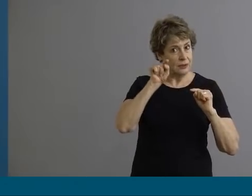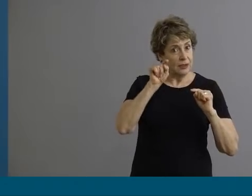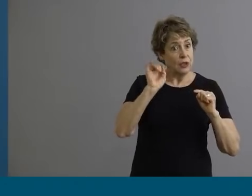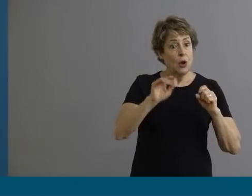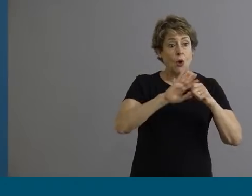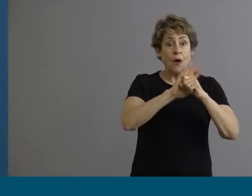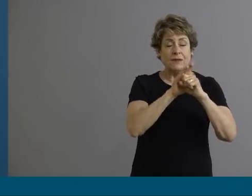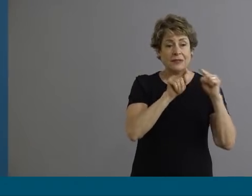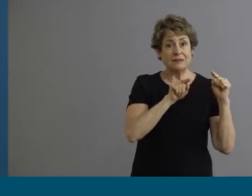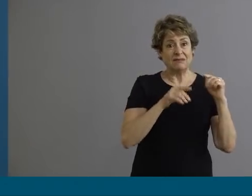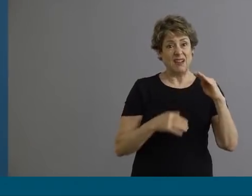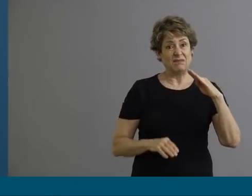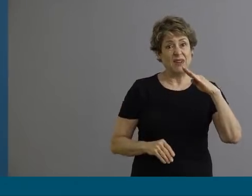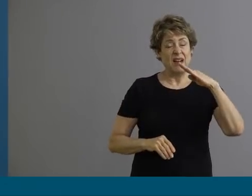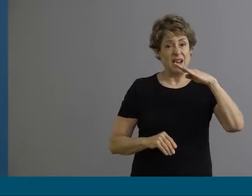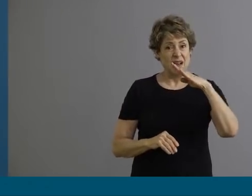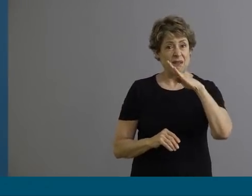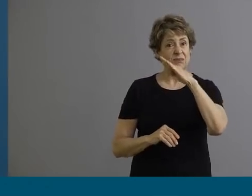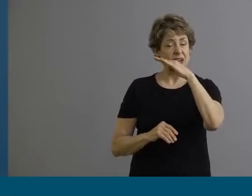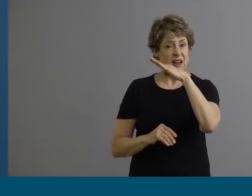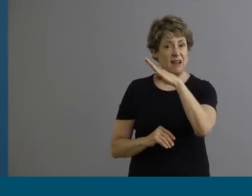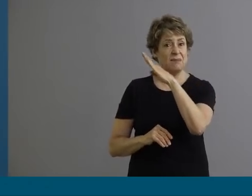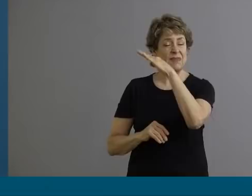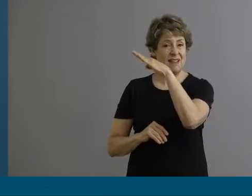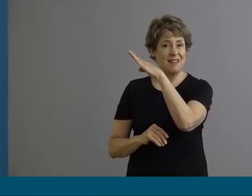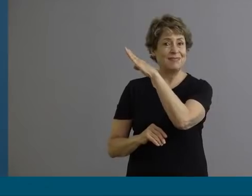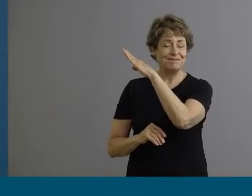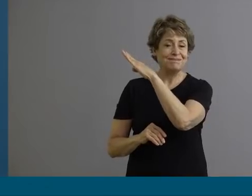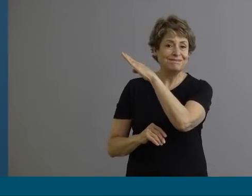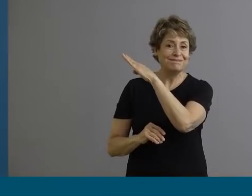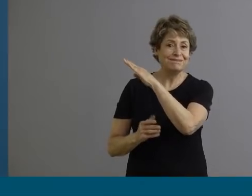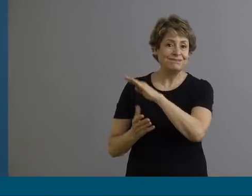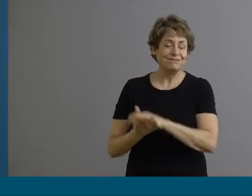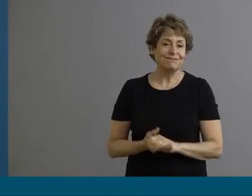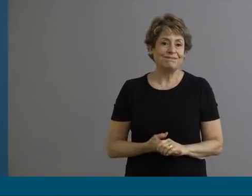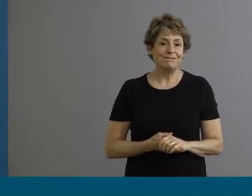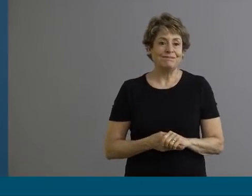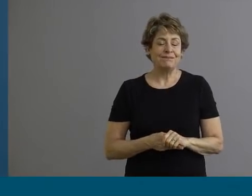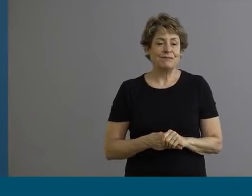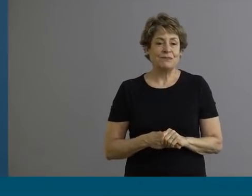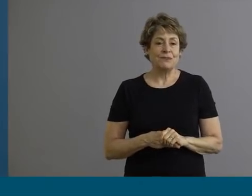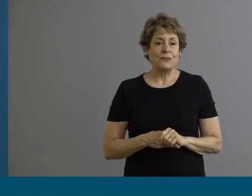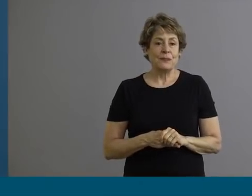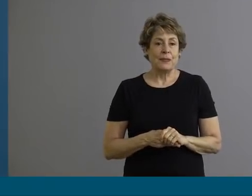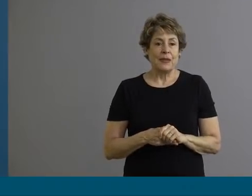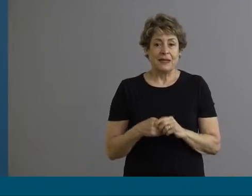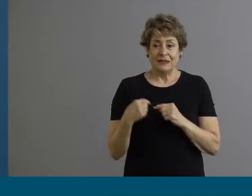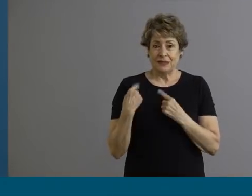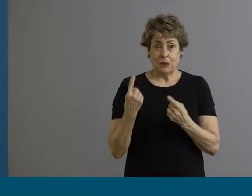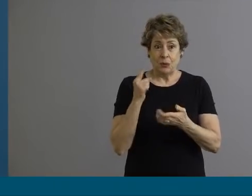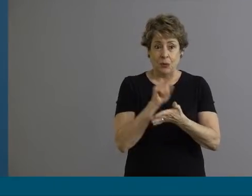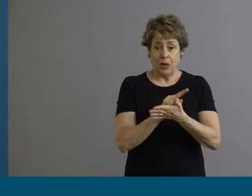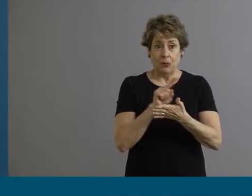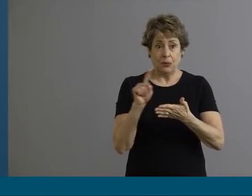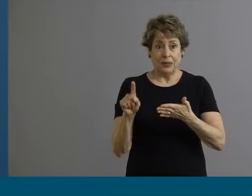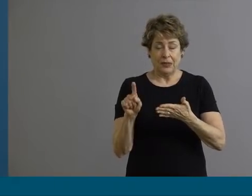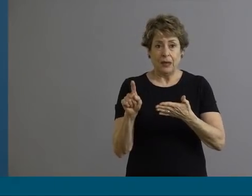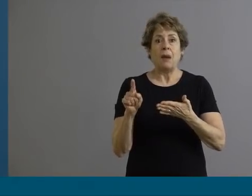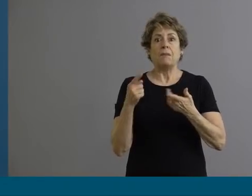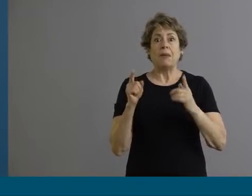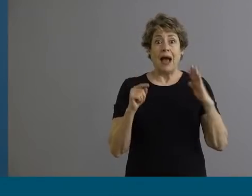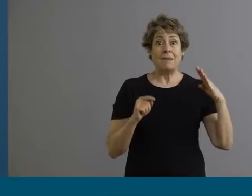last week, we see our first flattening and slight decrease. These are